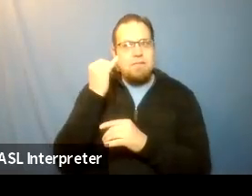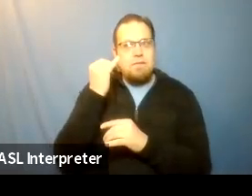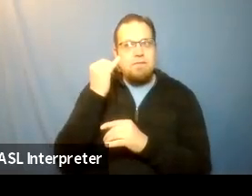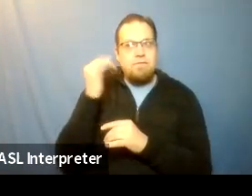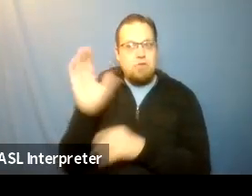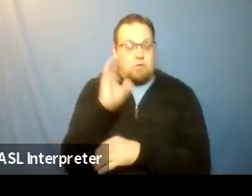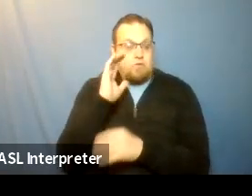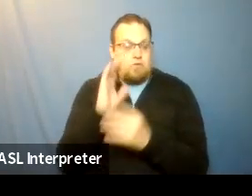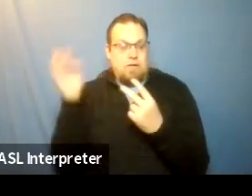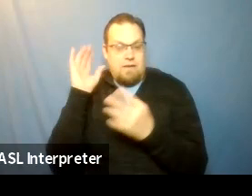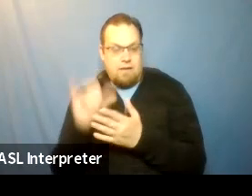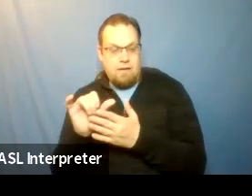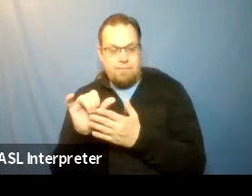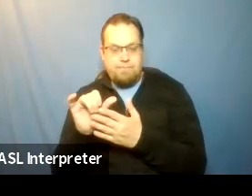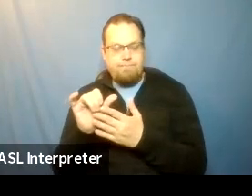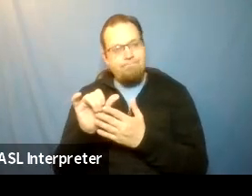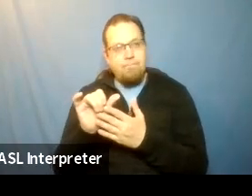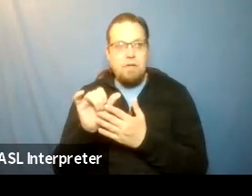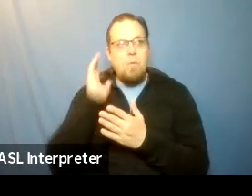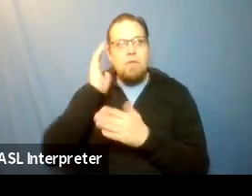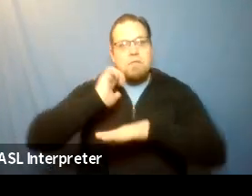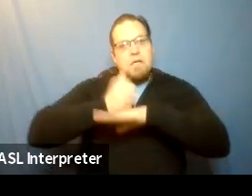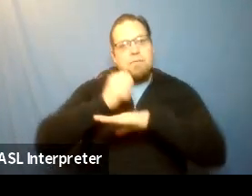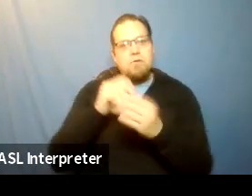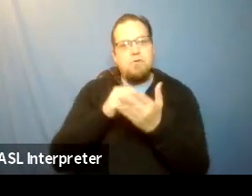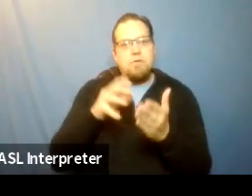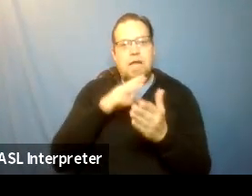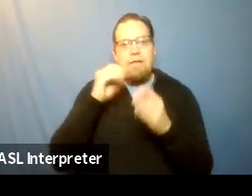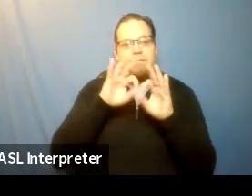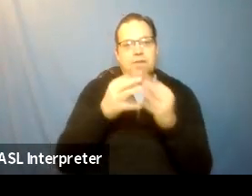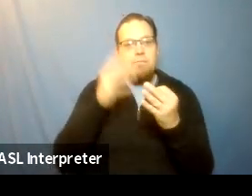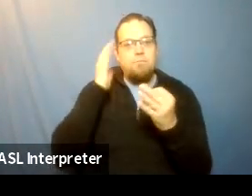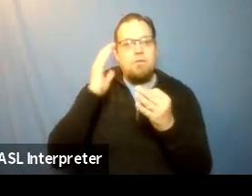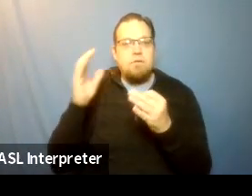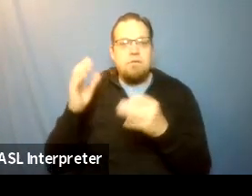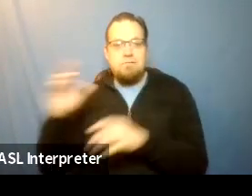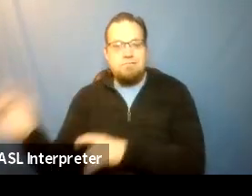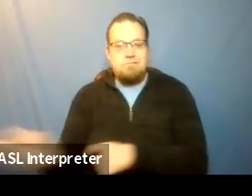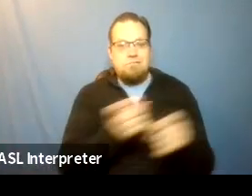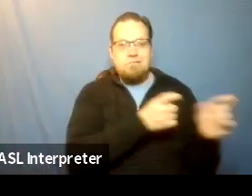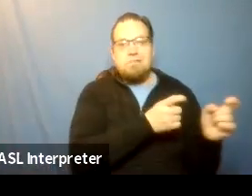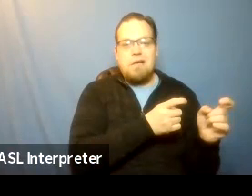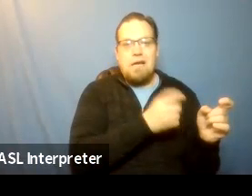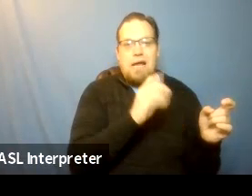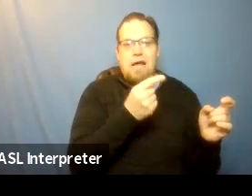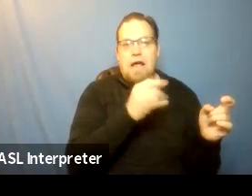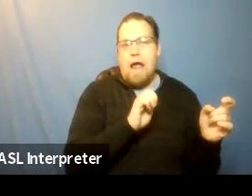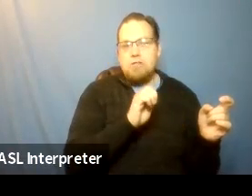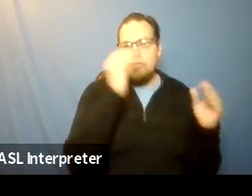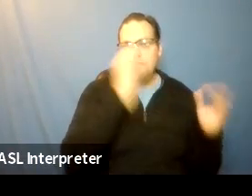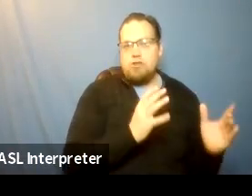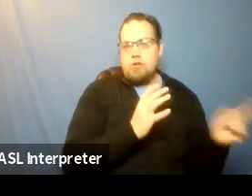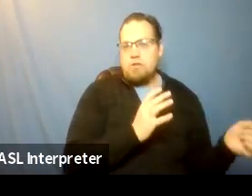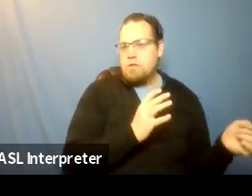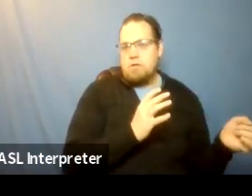choice, that will set up the student and the family to be enrolled with an EDGE teacher from the EDGE. So it